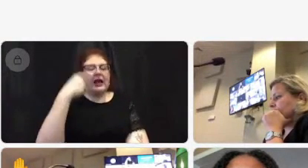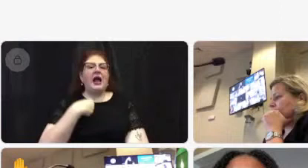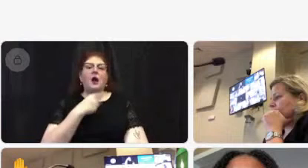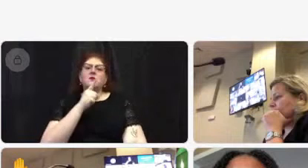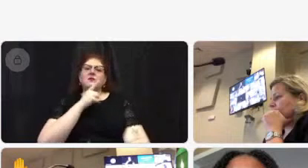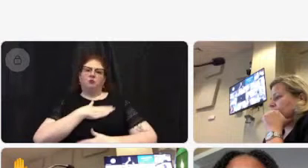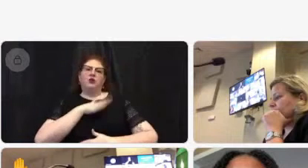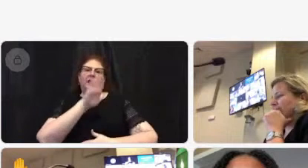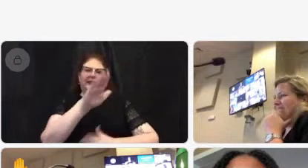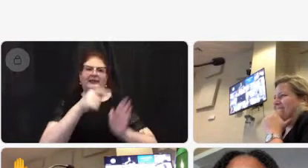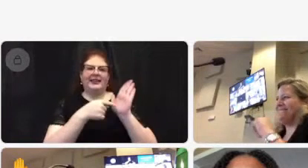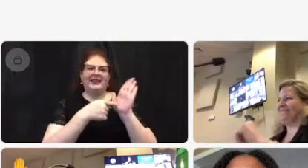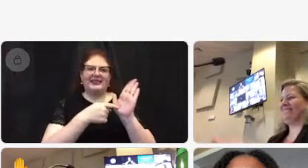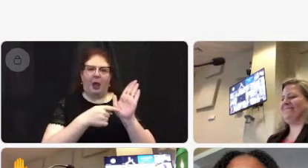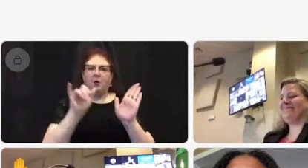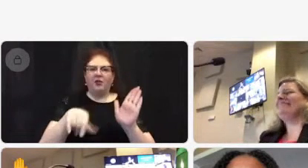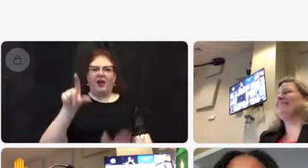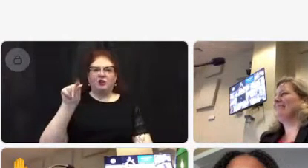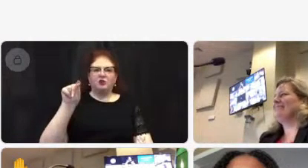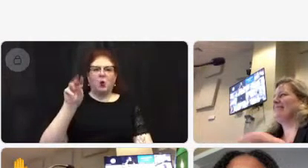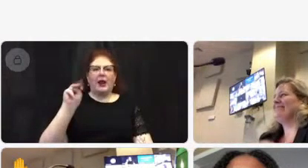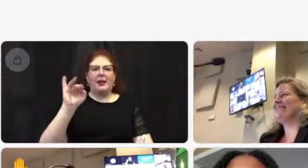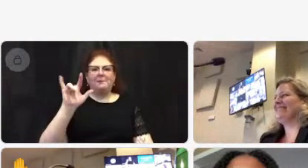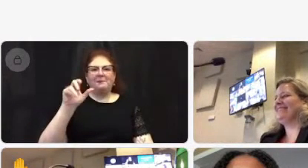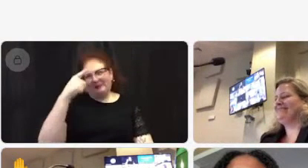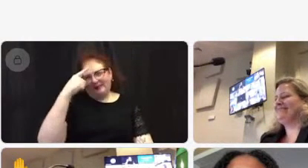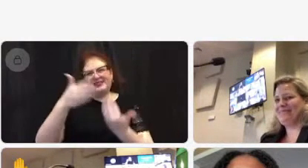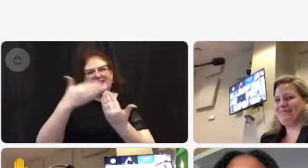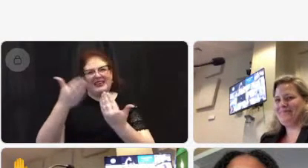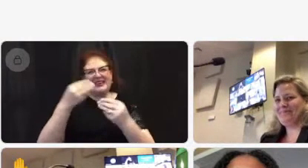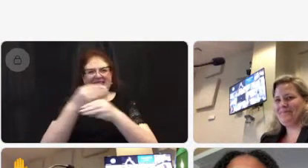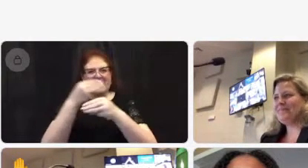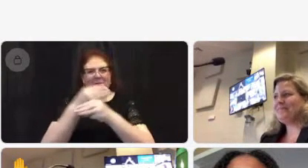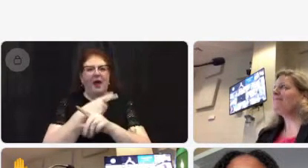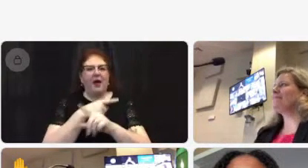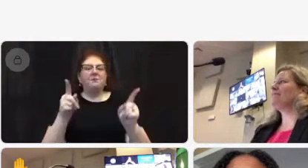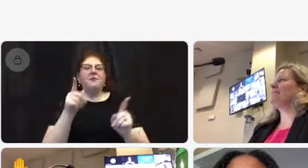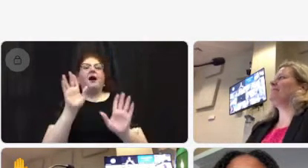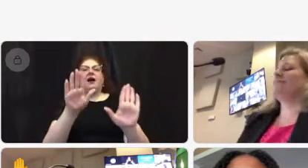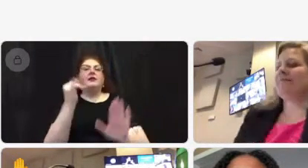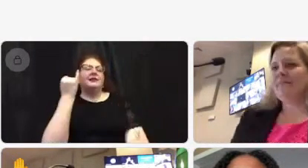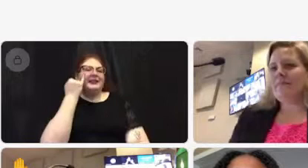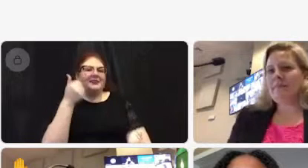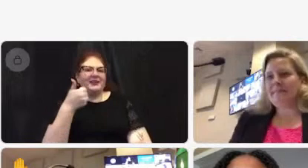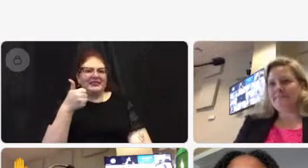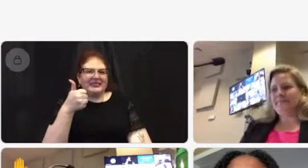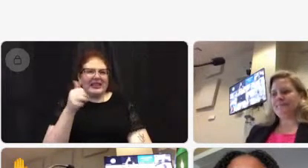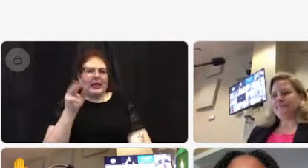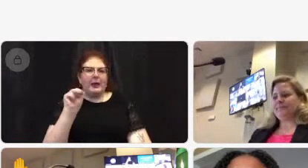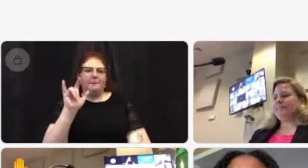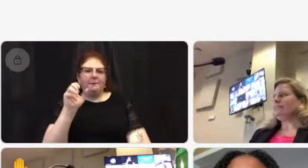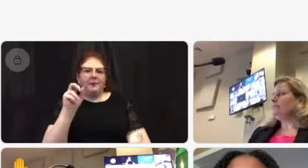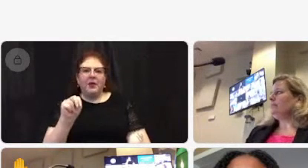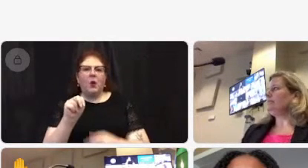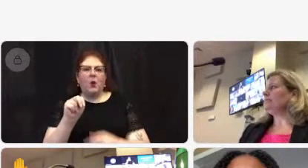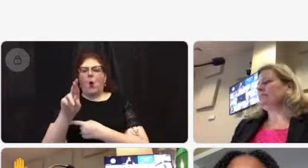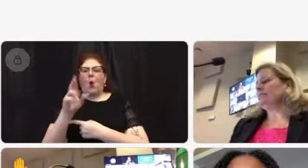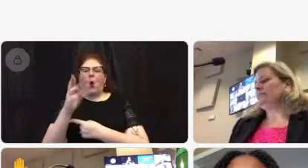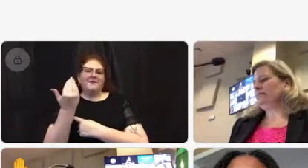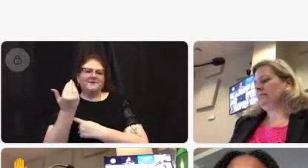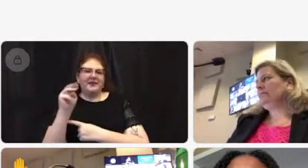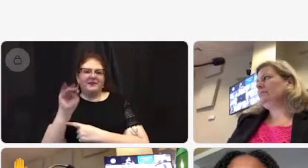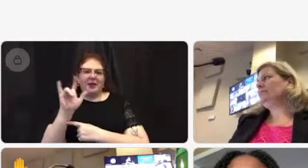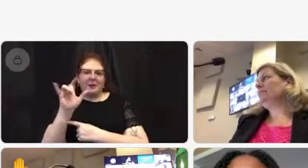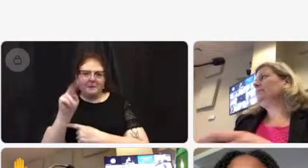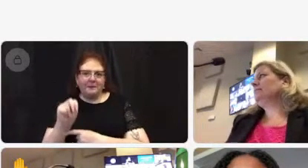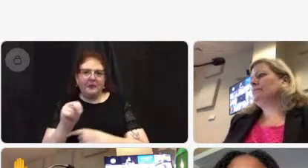20 million, because it make it for easy math, but if it's 10 million or 15 million, then the number divided by the